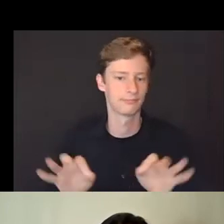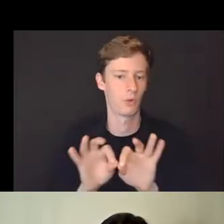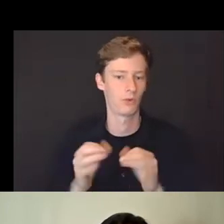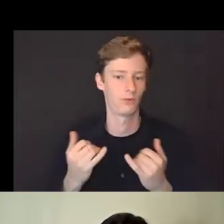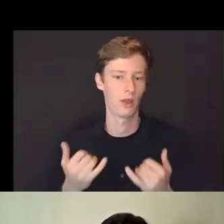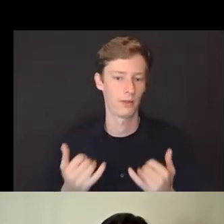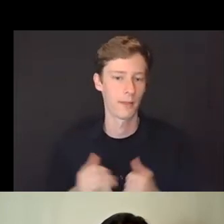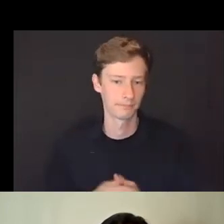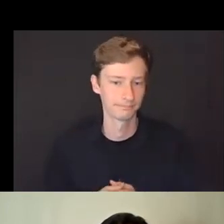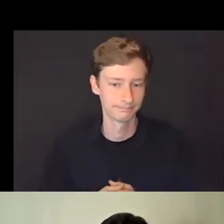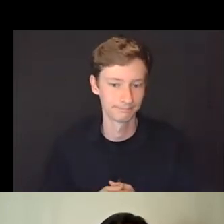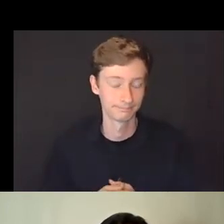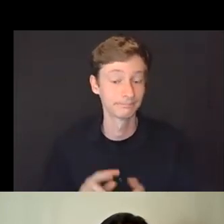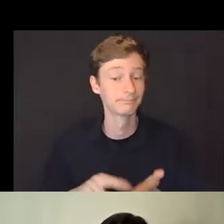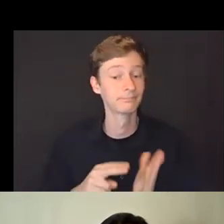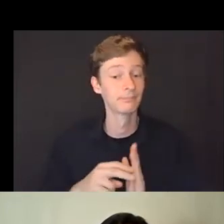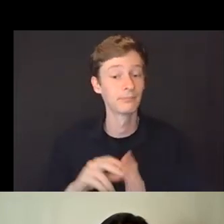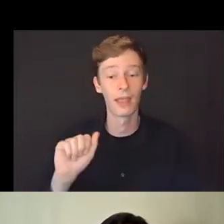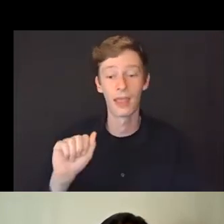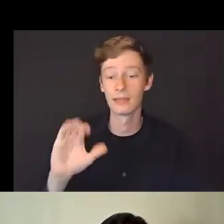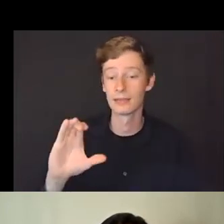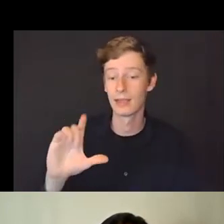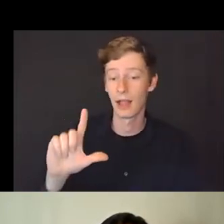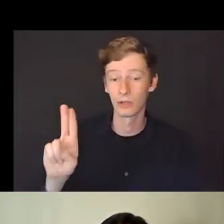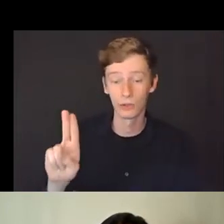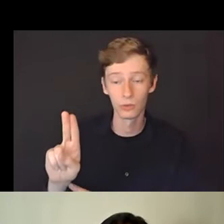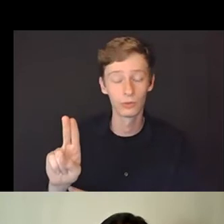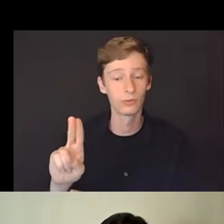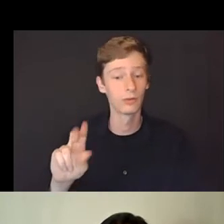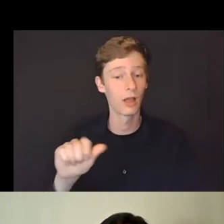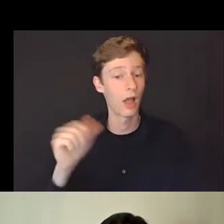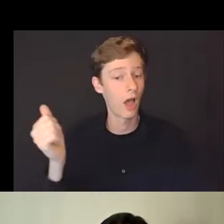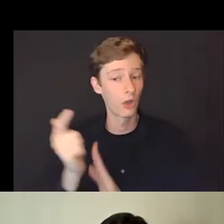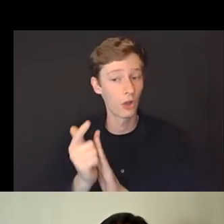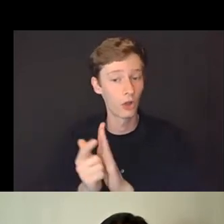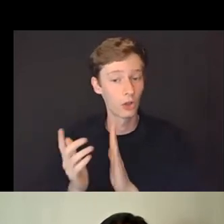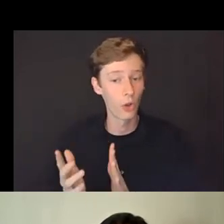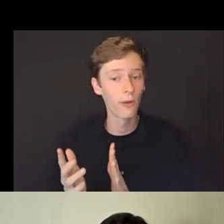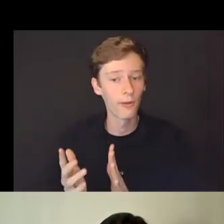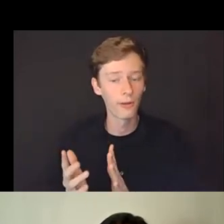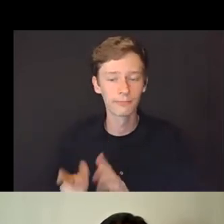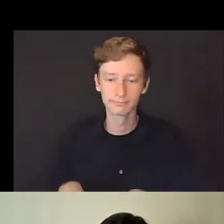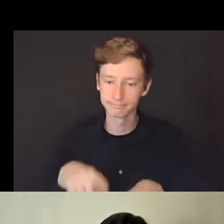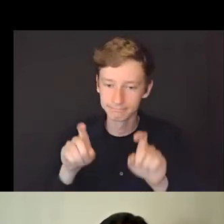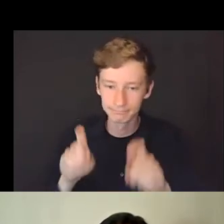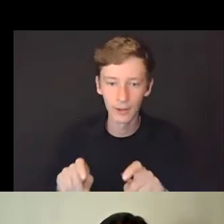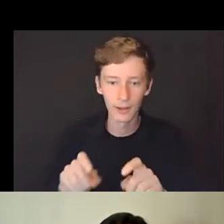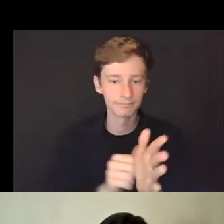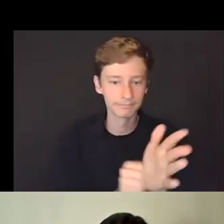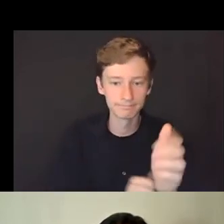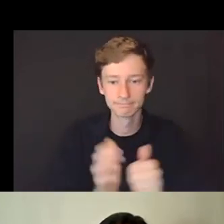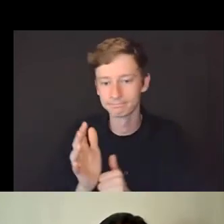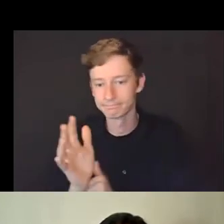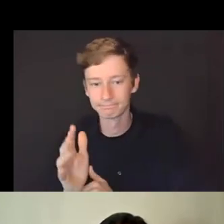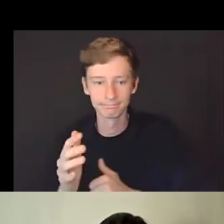going to be the ACLU and other lawyers who are going to have to step up and